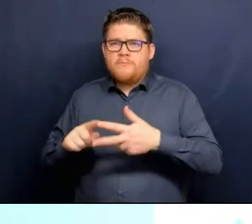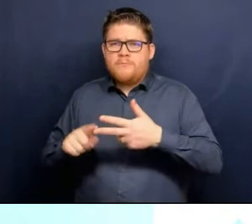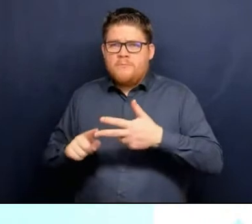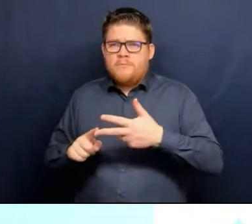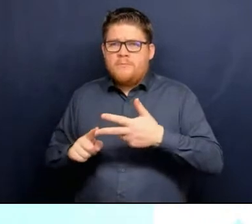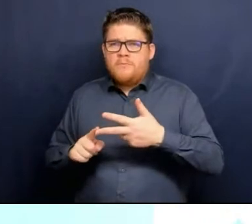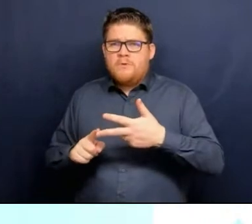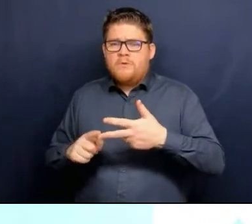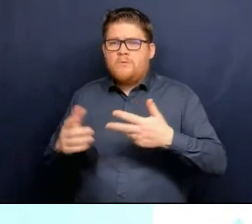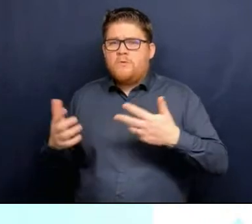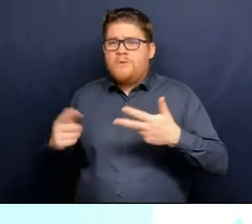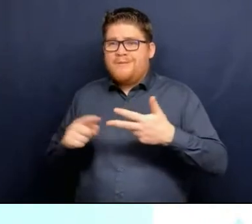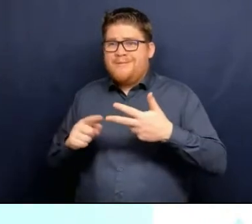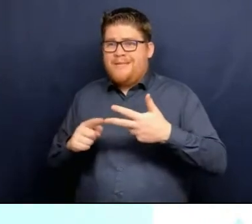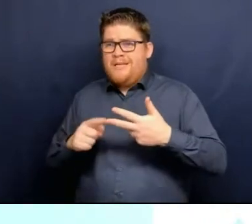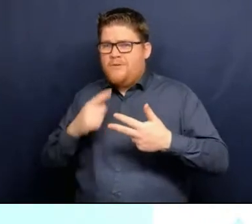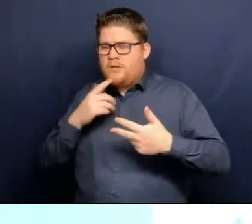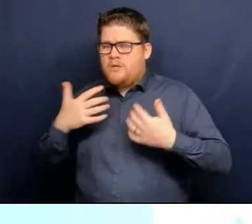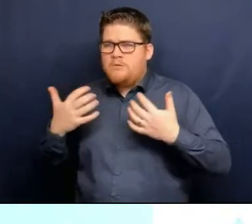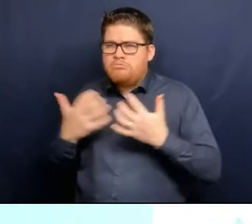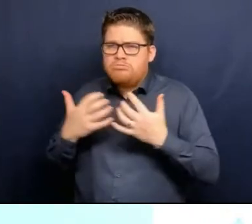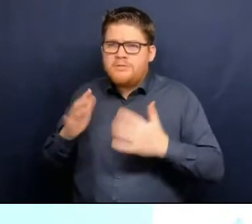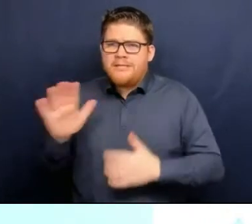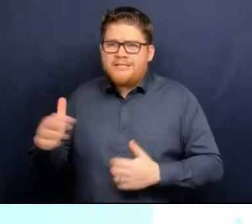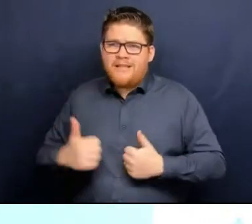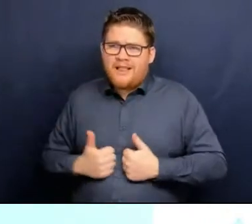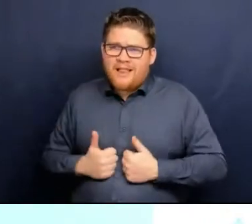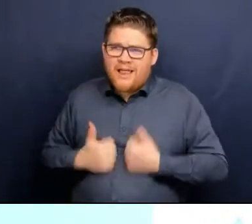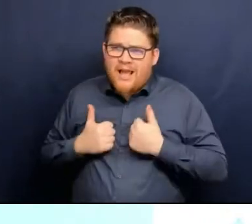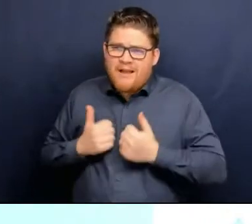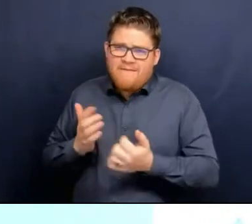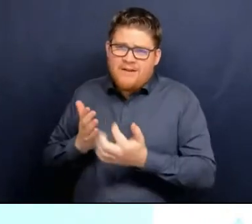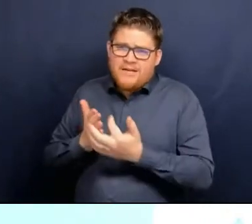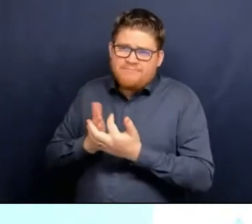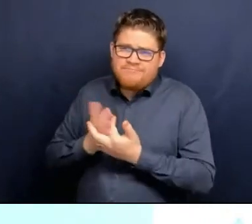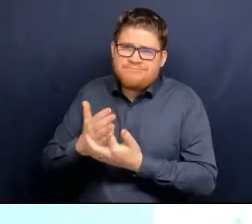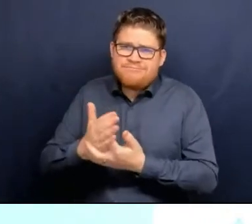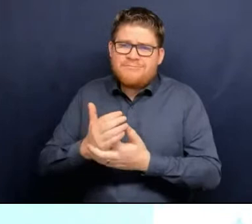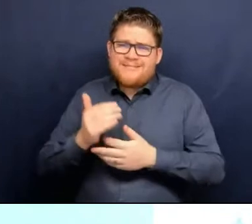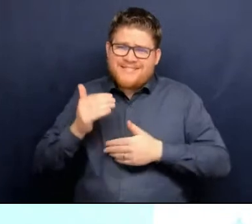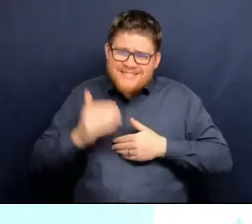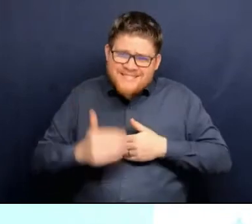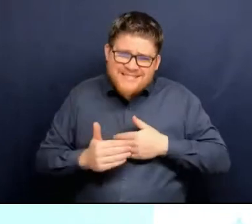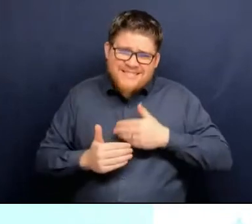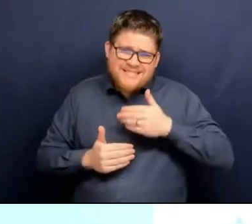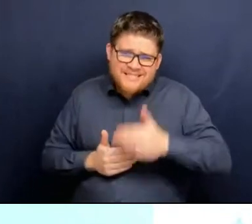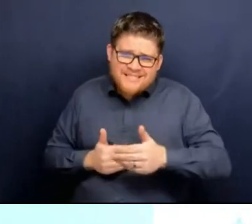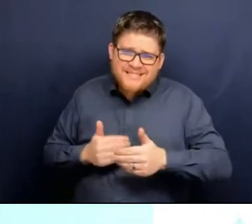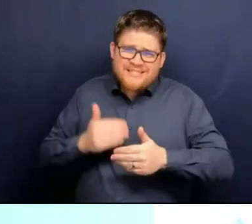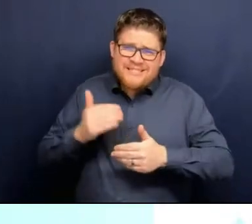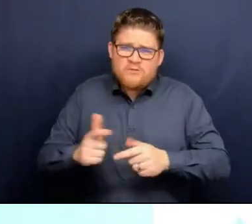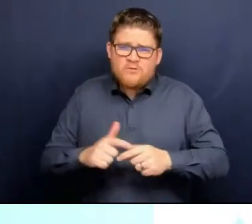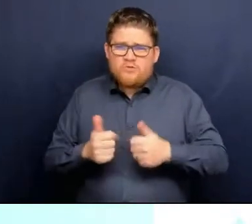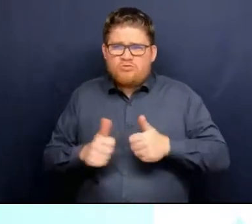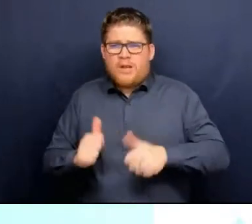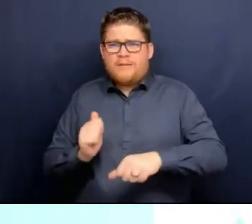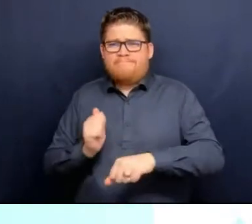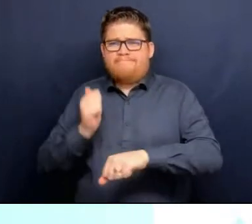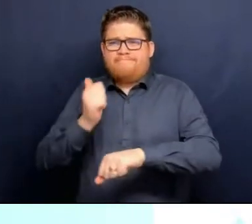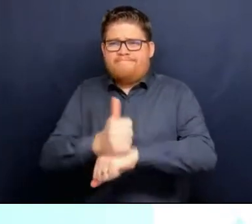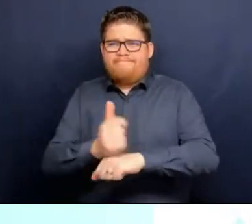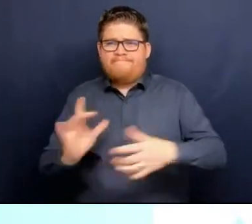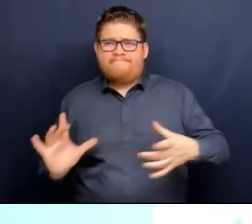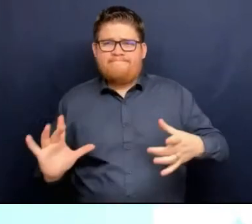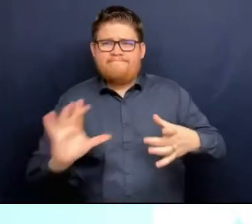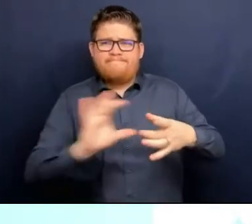observing them as a young man becoming an older man and sharing stories with Murray, who is even older, who had direct experience with both of them,